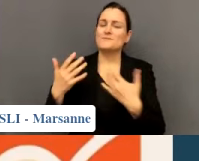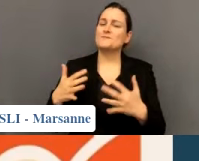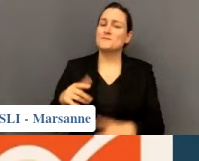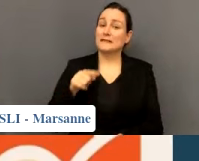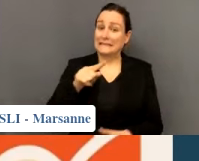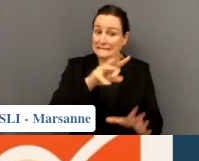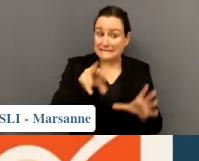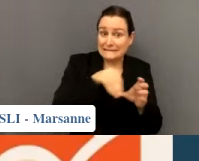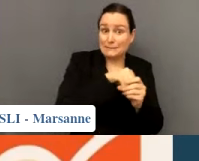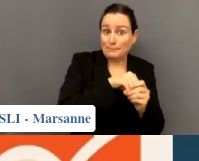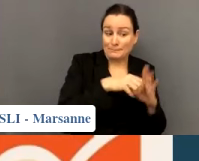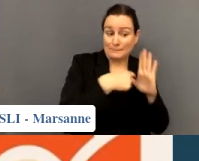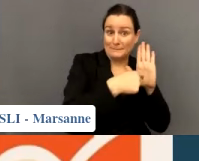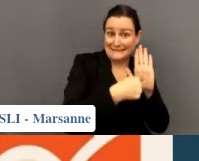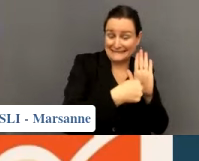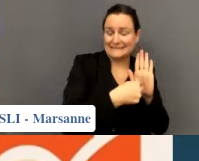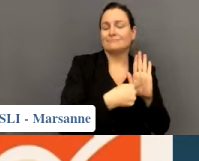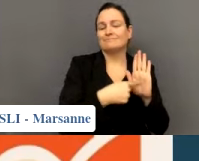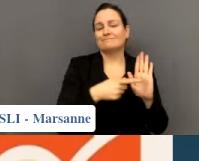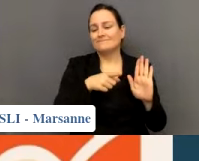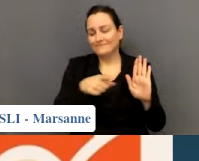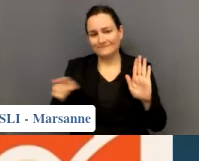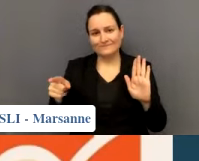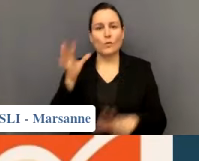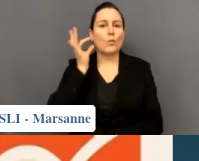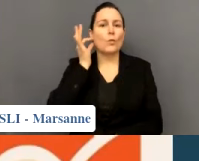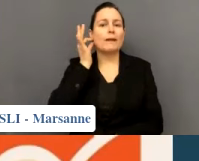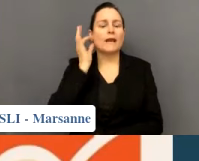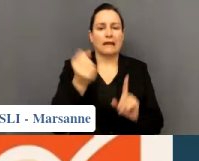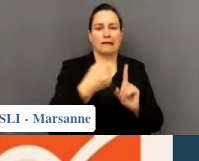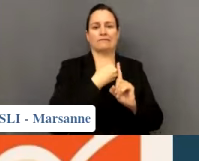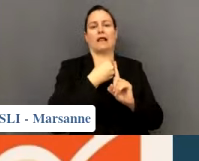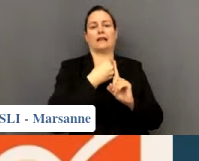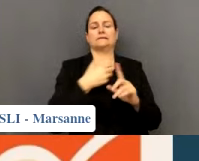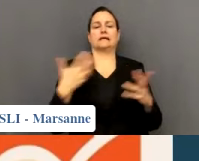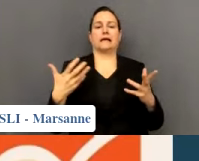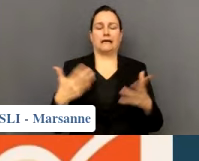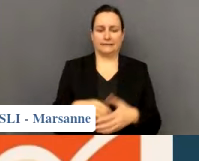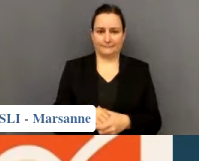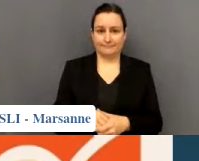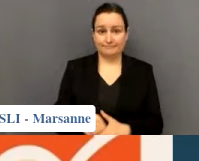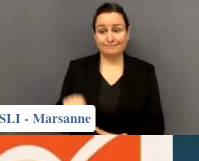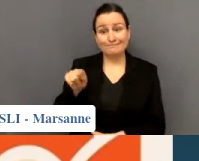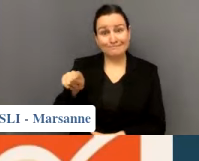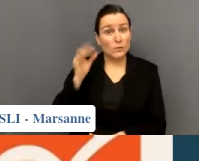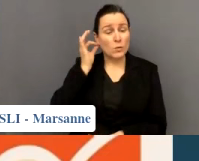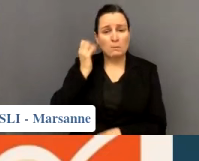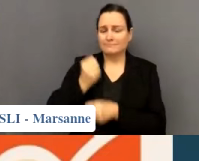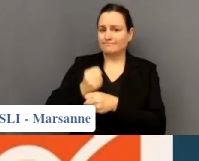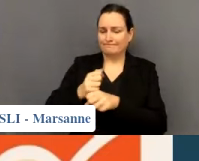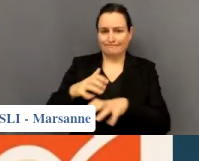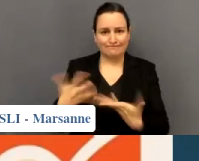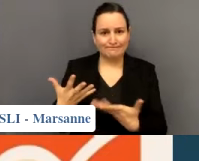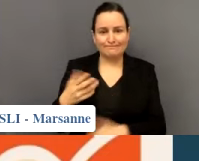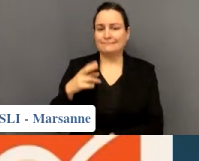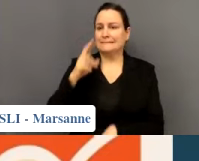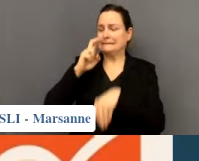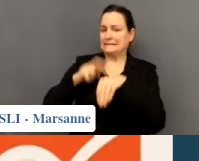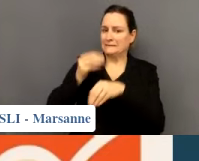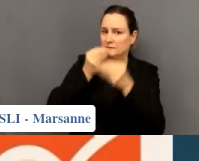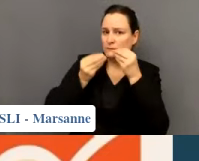experiencing violence. Services reported that payments for unemployed and underemployed were critical for food and housing security for single